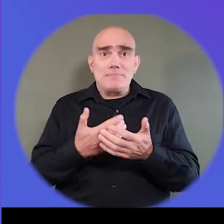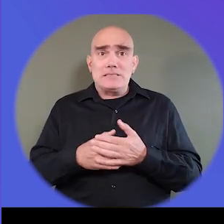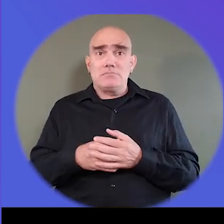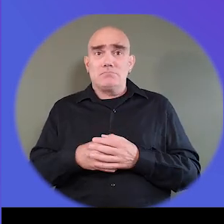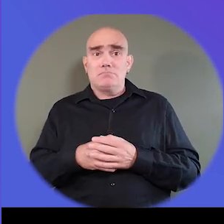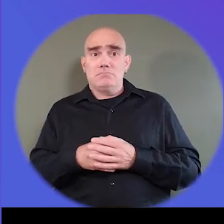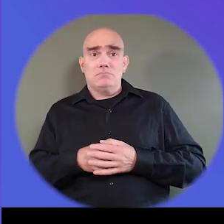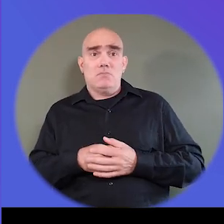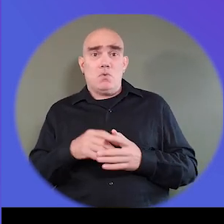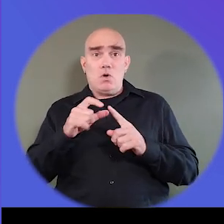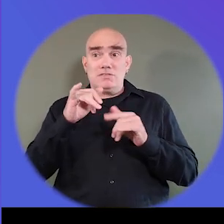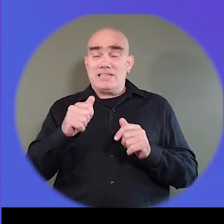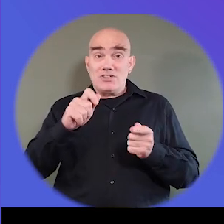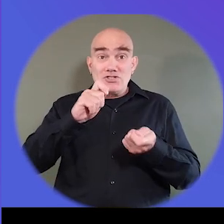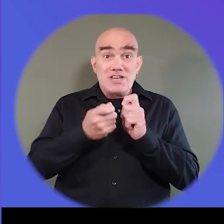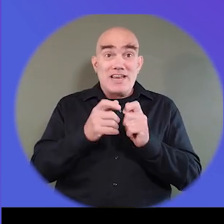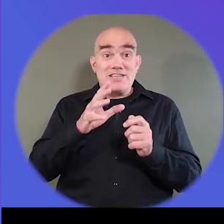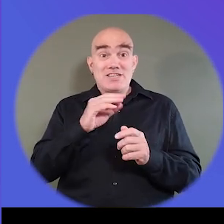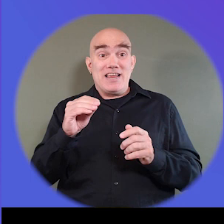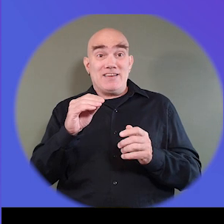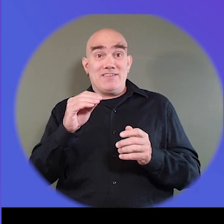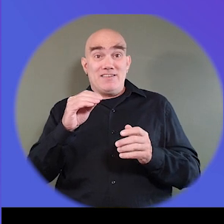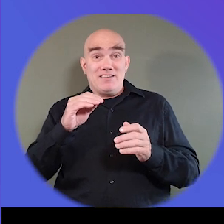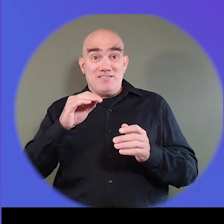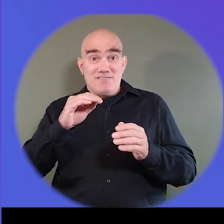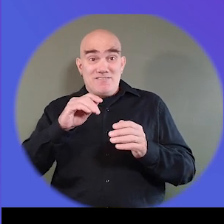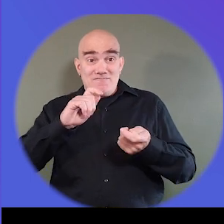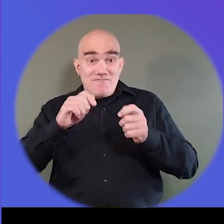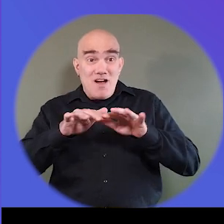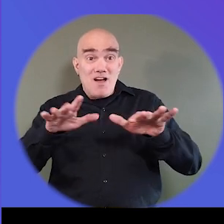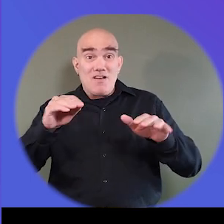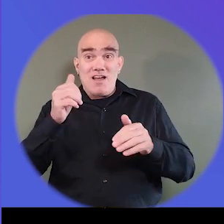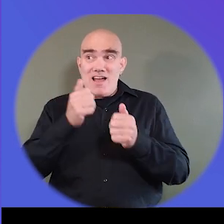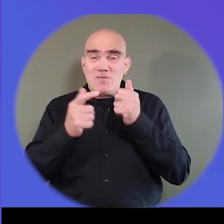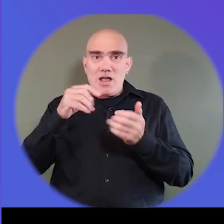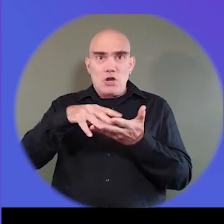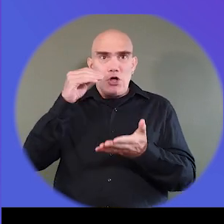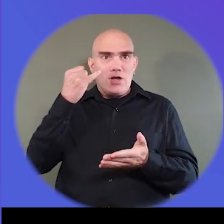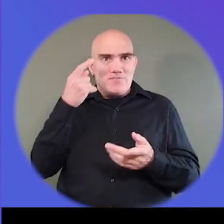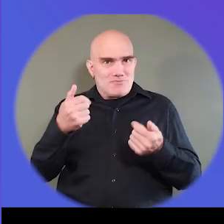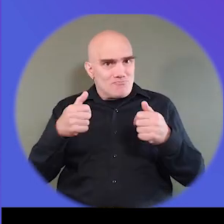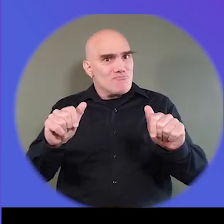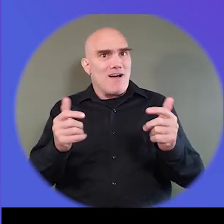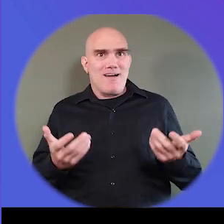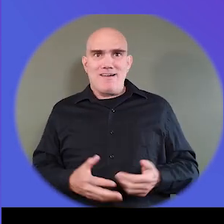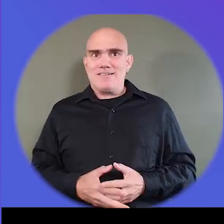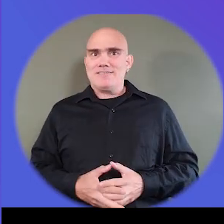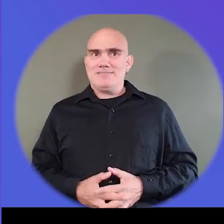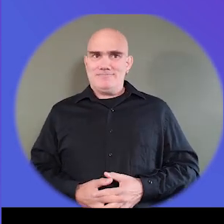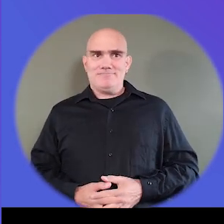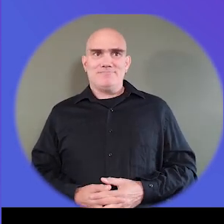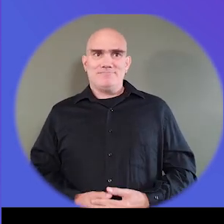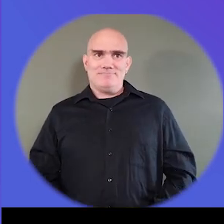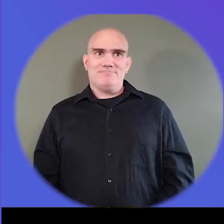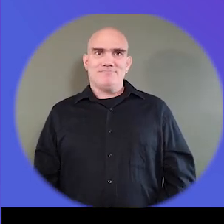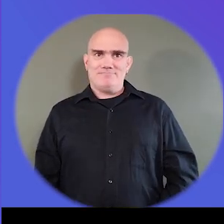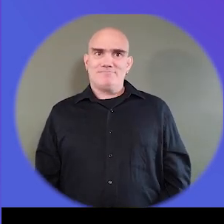can change and evolve, and that everyone can learn if they